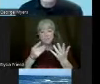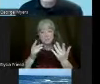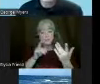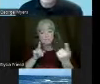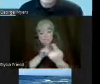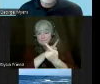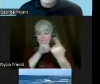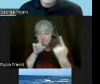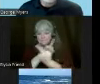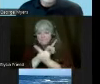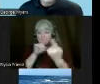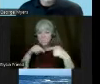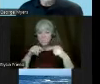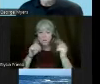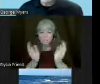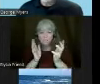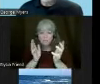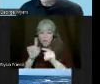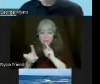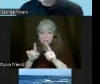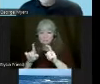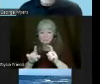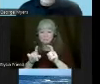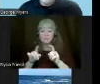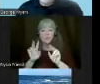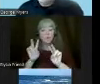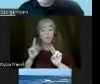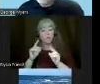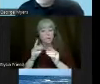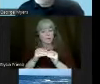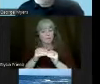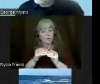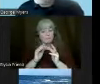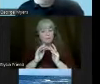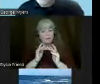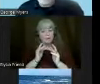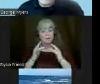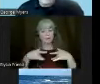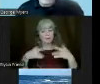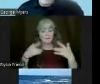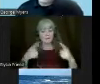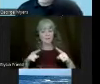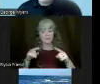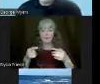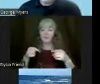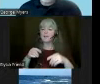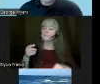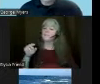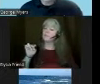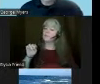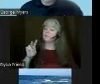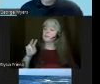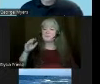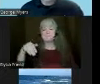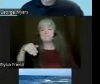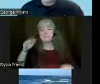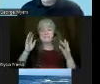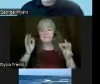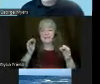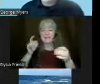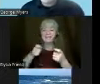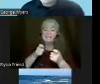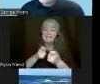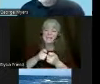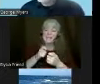them. Look for another virtual event coming in November. We haven't quite decided exactly what our